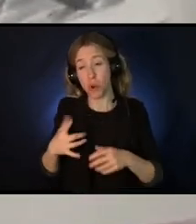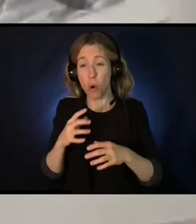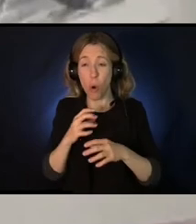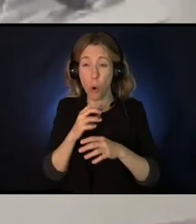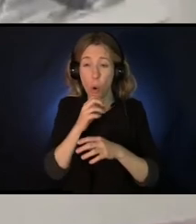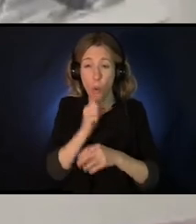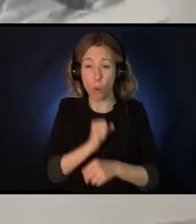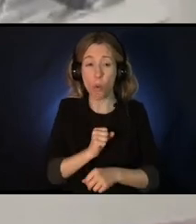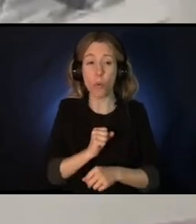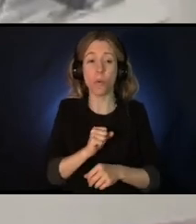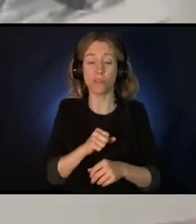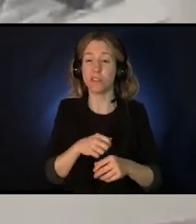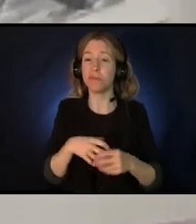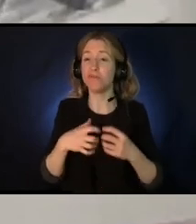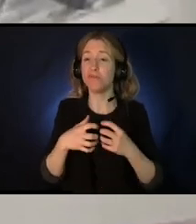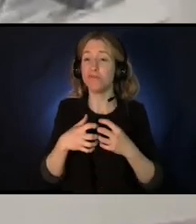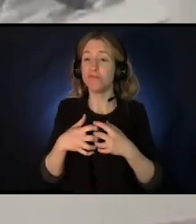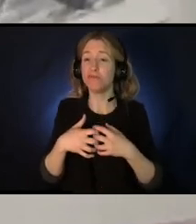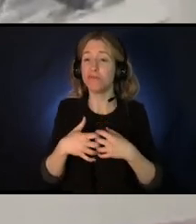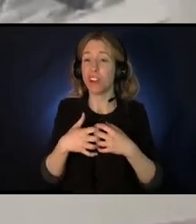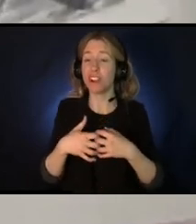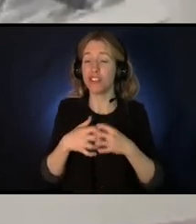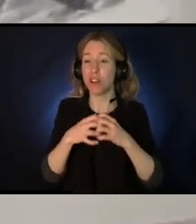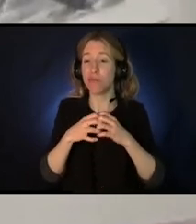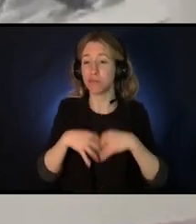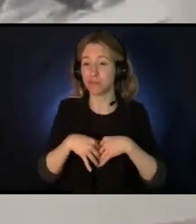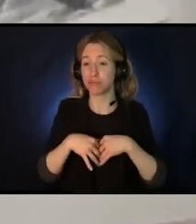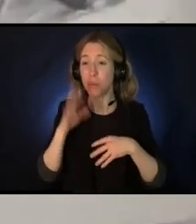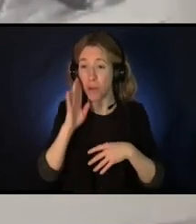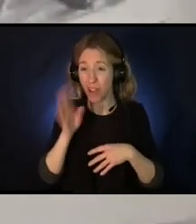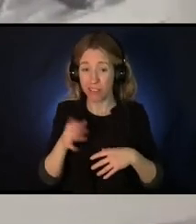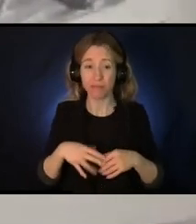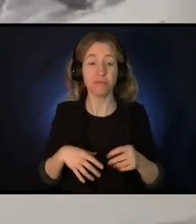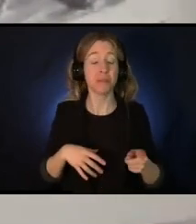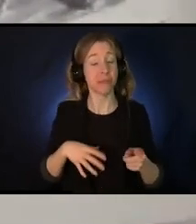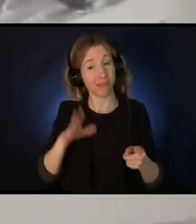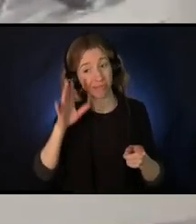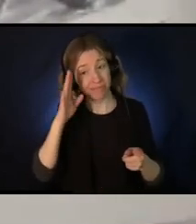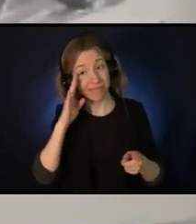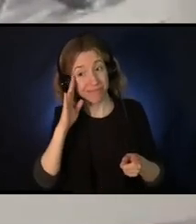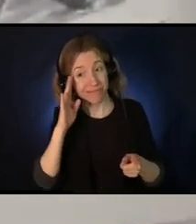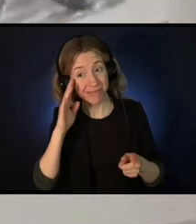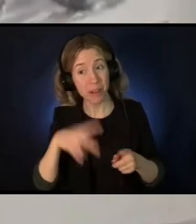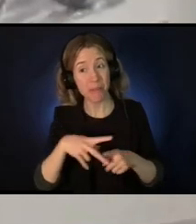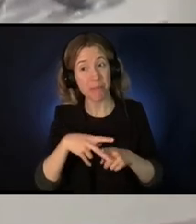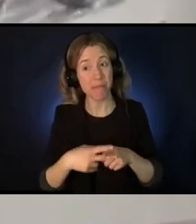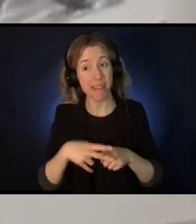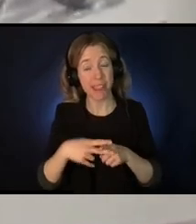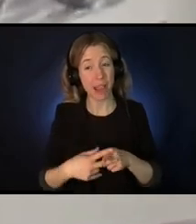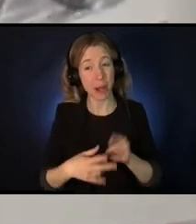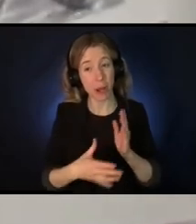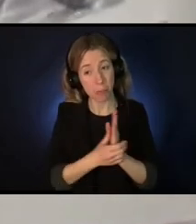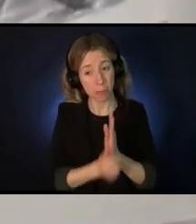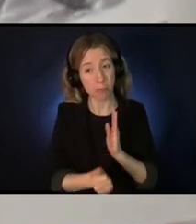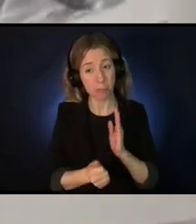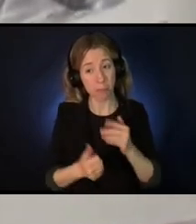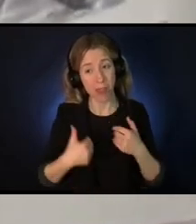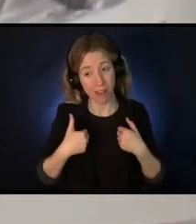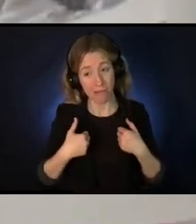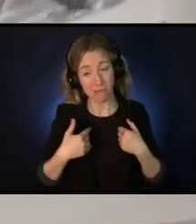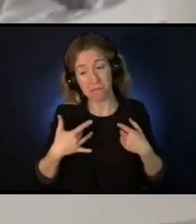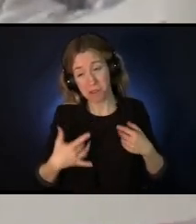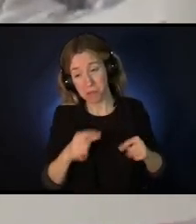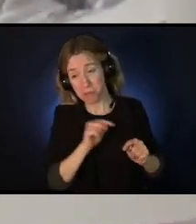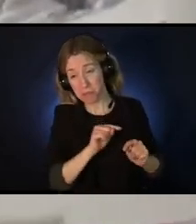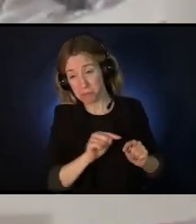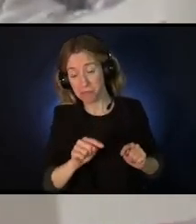Indians are pretty good mechanics. So you might get there without a problem, but probably you're going to have a